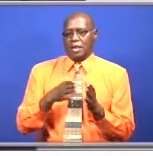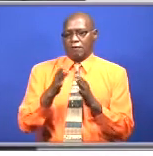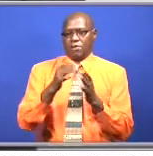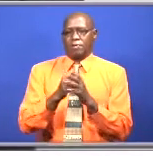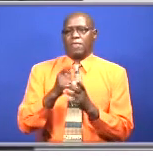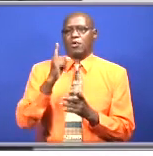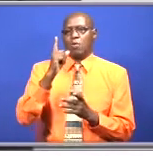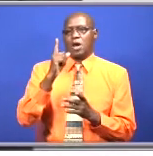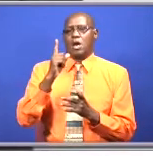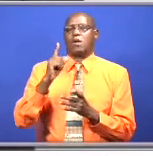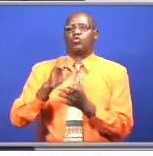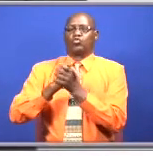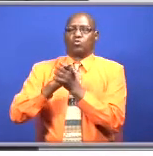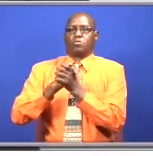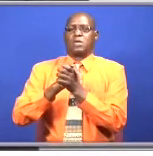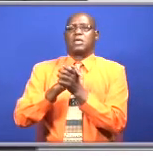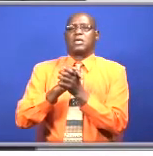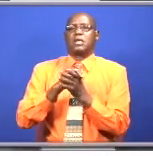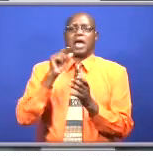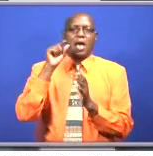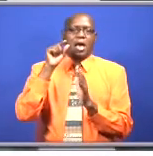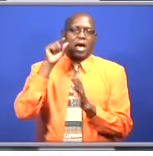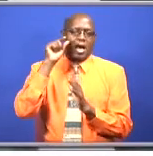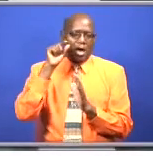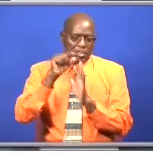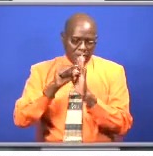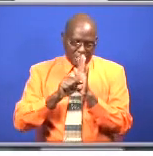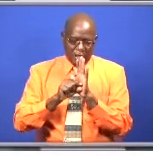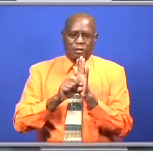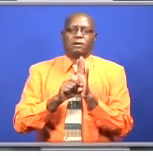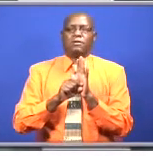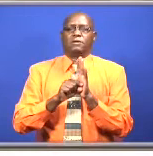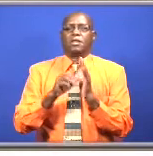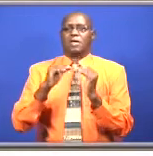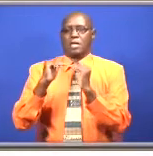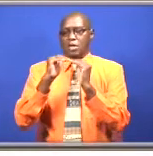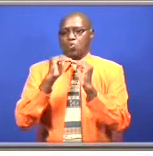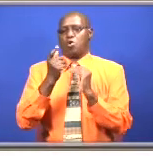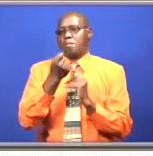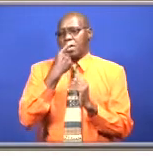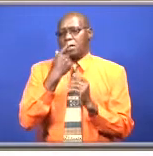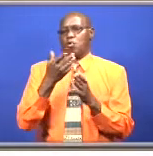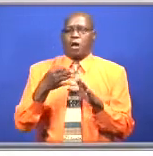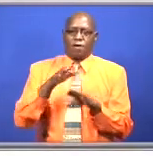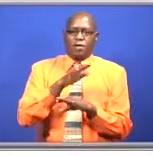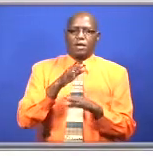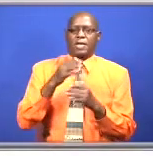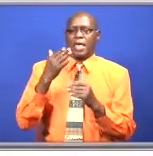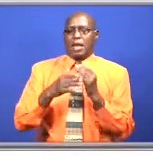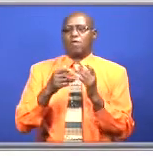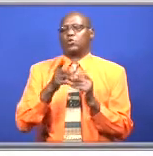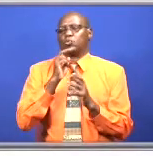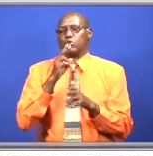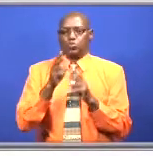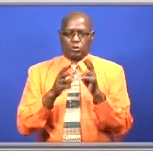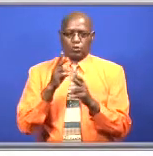Four agenda, which aims to ensure equal access to quality and affordable medical coverage by the end of 2022. We are continuing